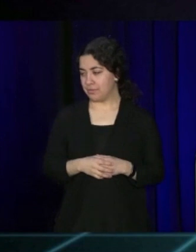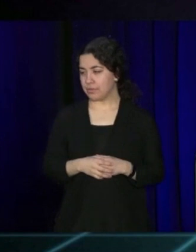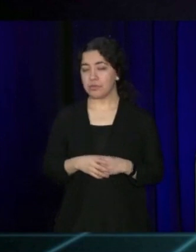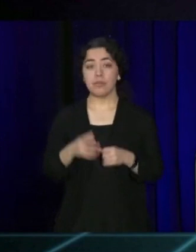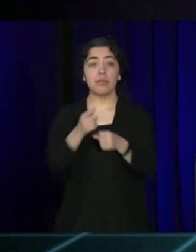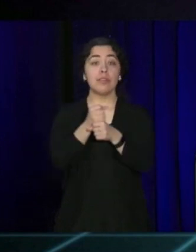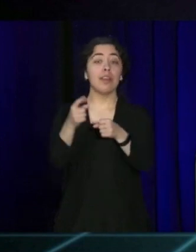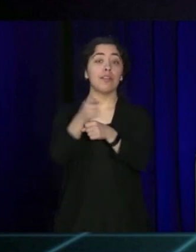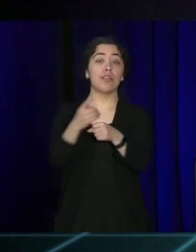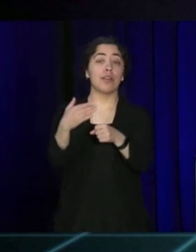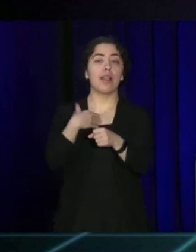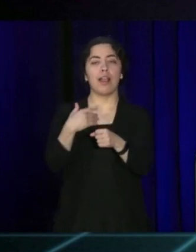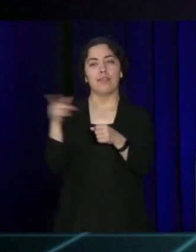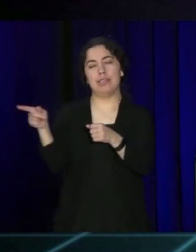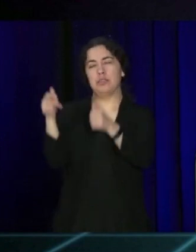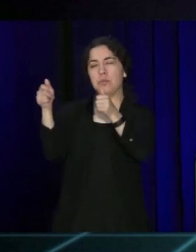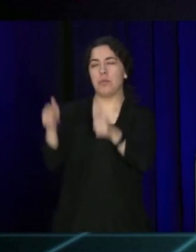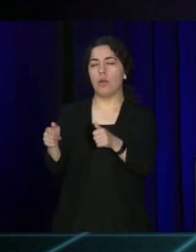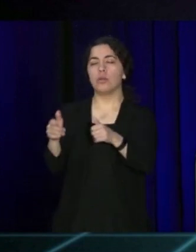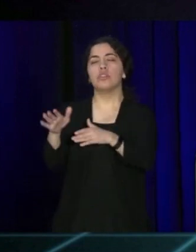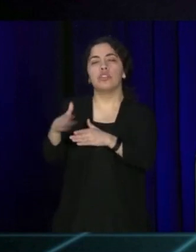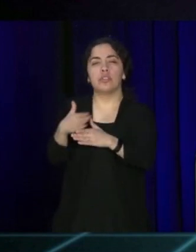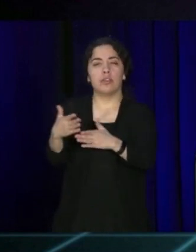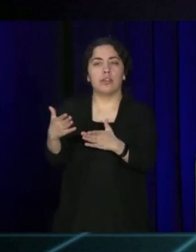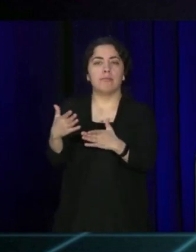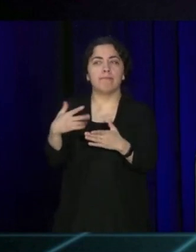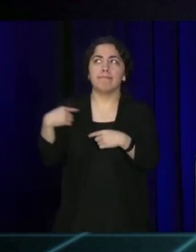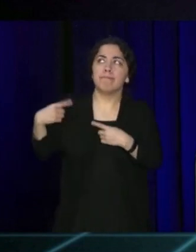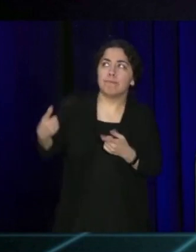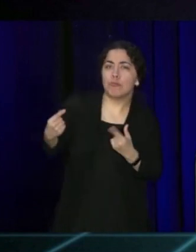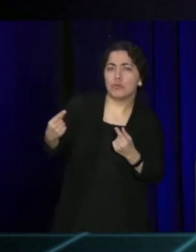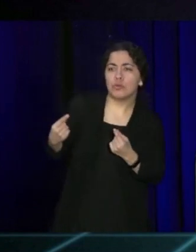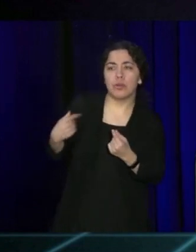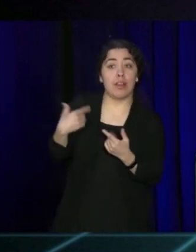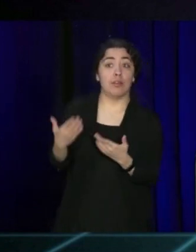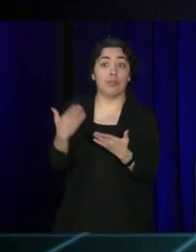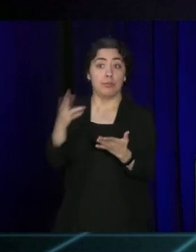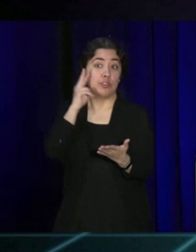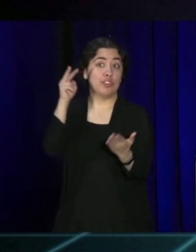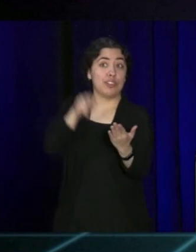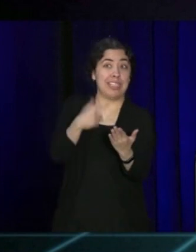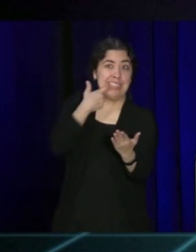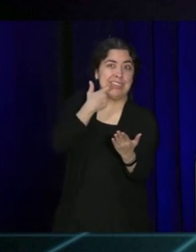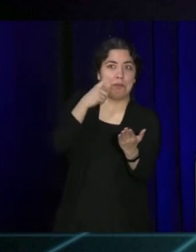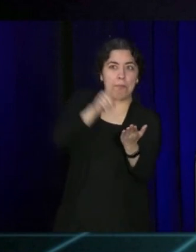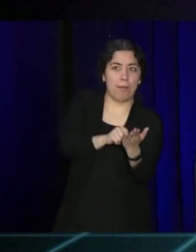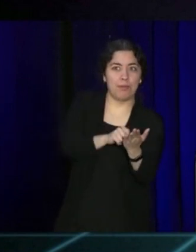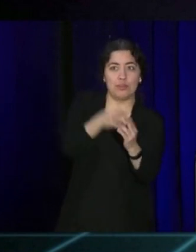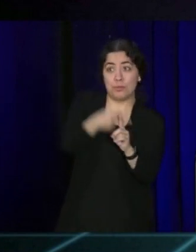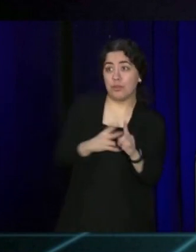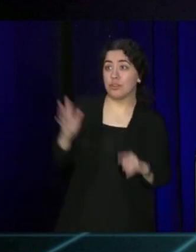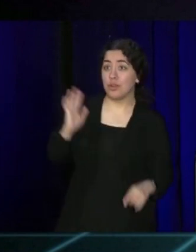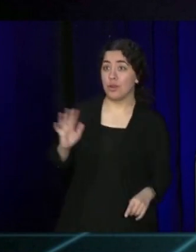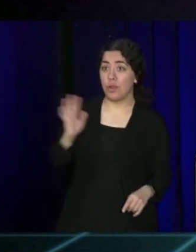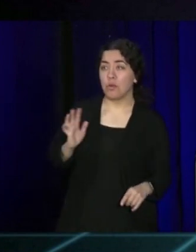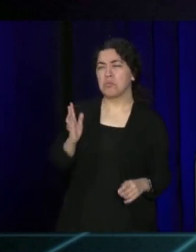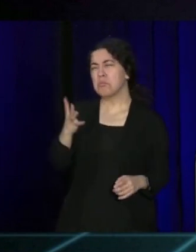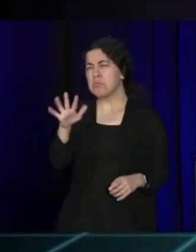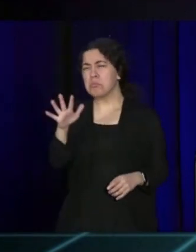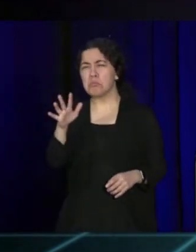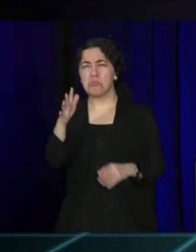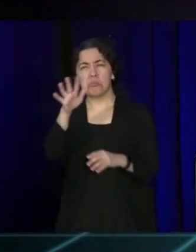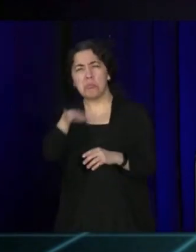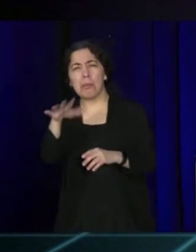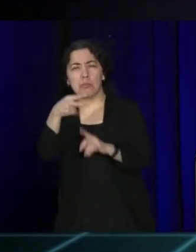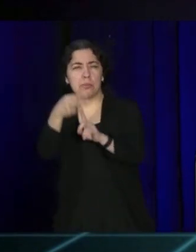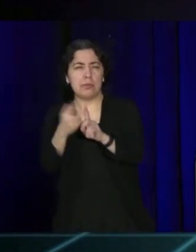basically sharing what they're working on. So I do recommend that you check the last one published about 2 months ago or something. But besides what's